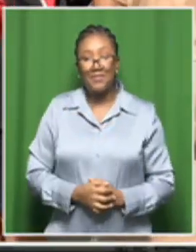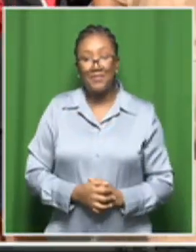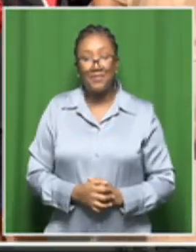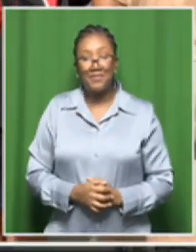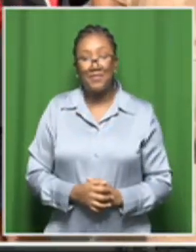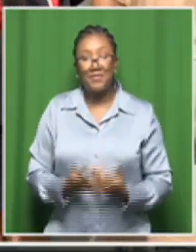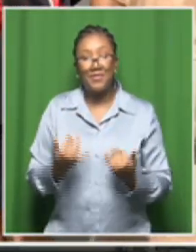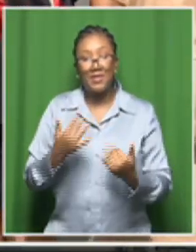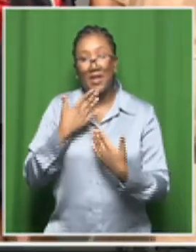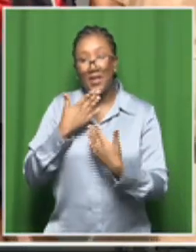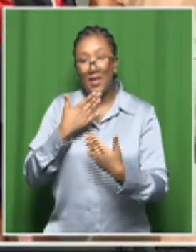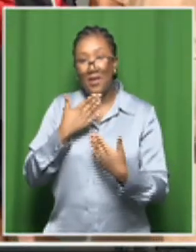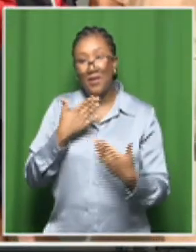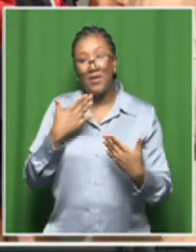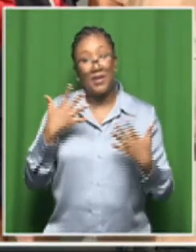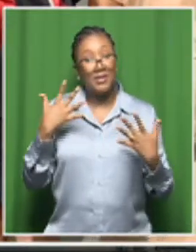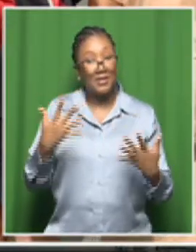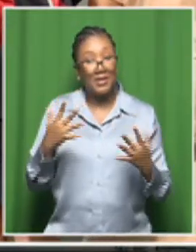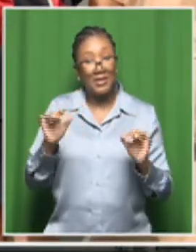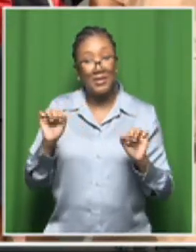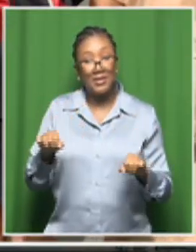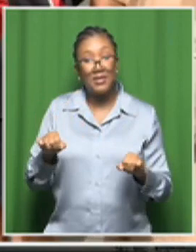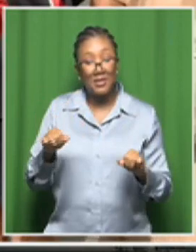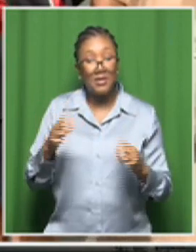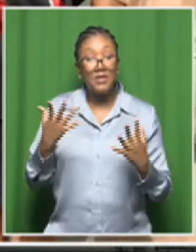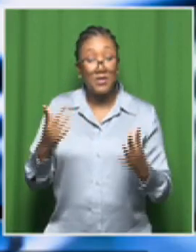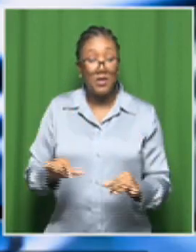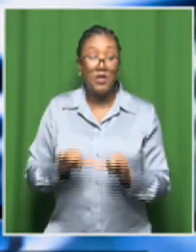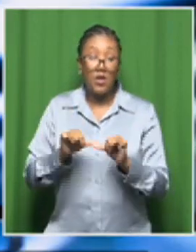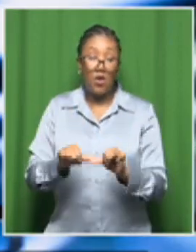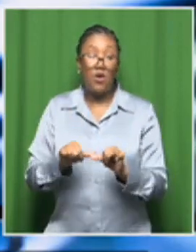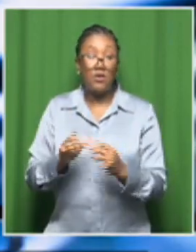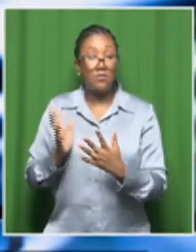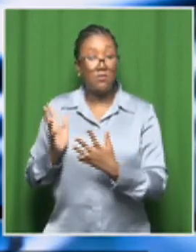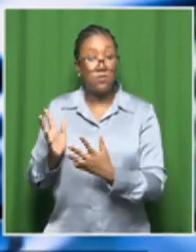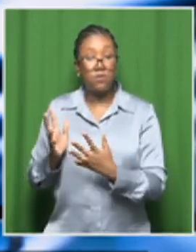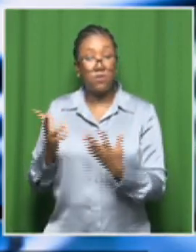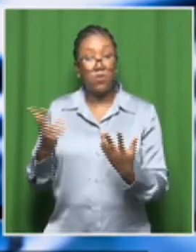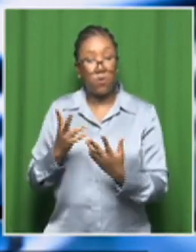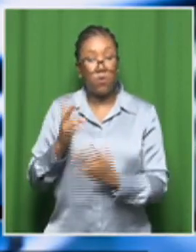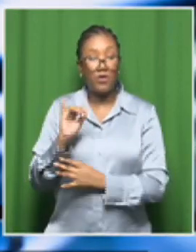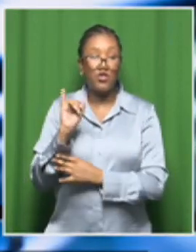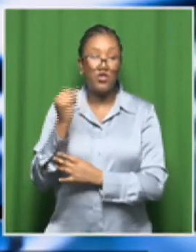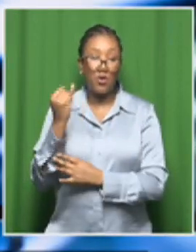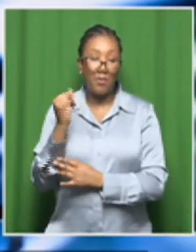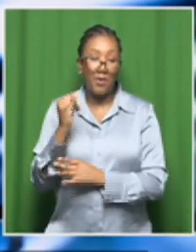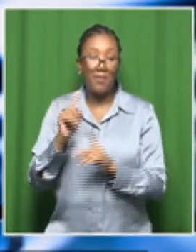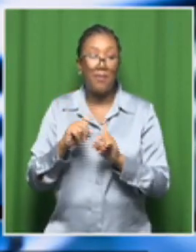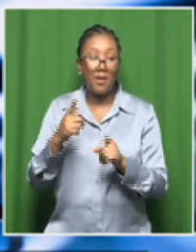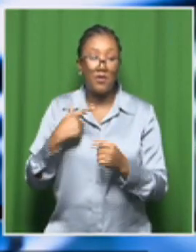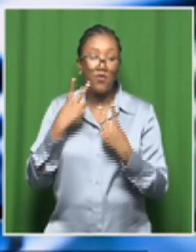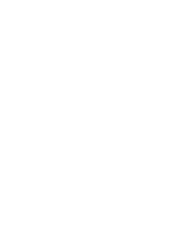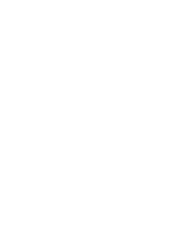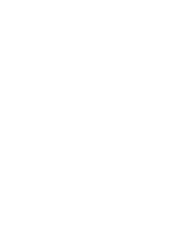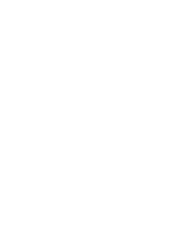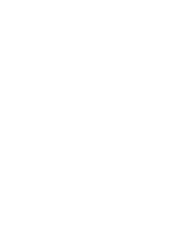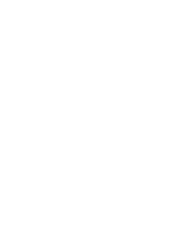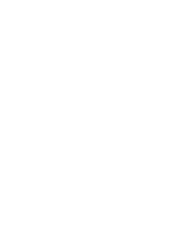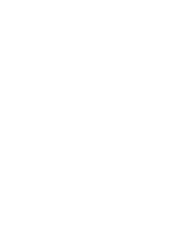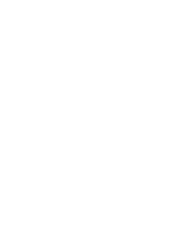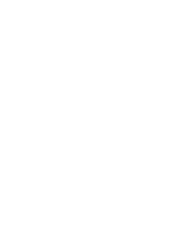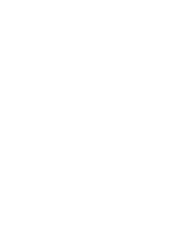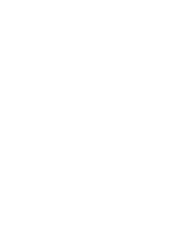Well, thank you so much there, Neria. That's the ongoing situation here in Johannesburg. And of course, we'll keep watching that.